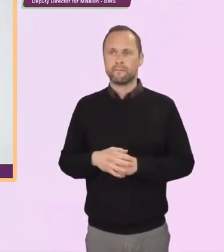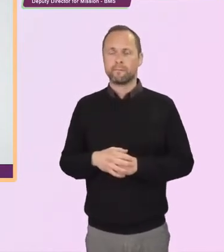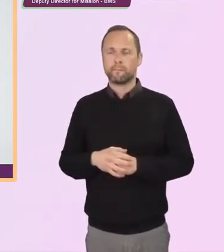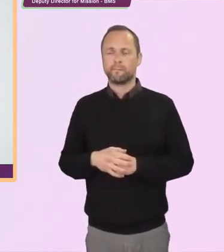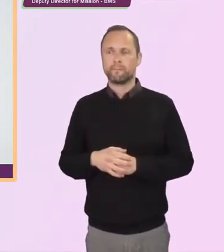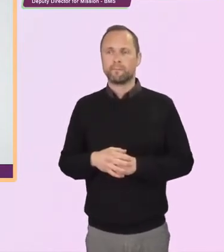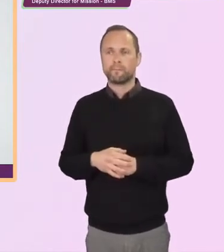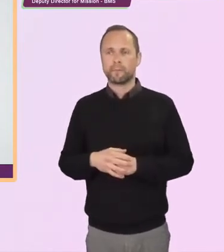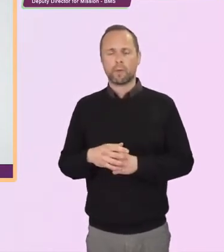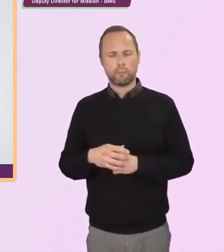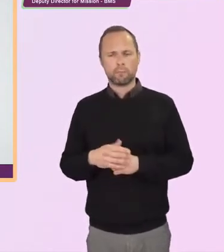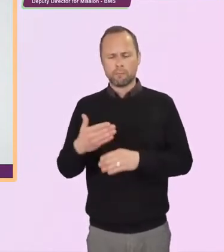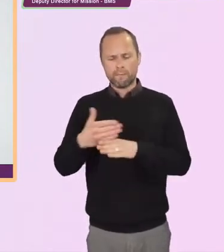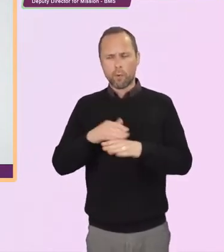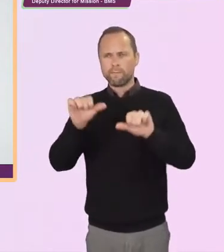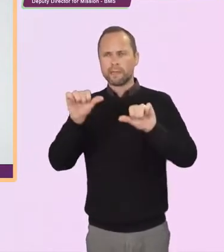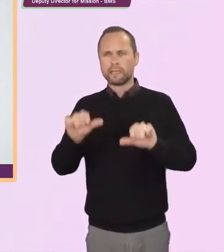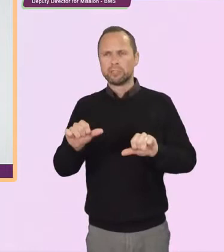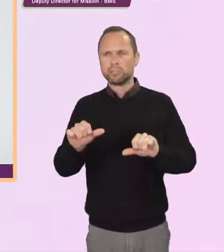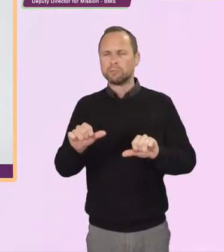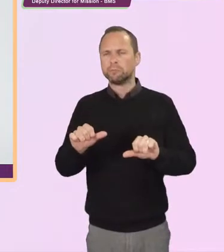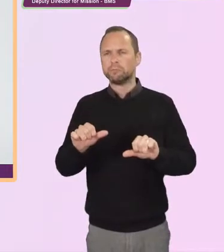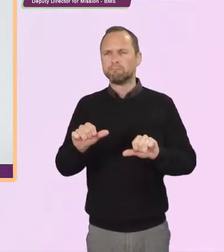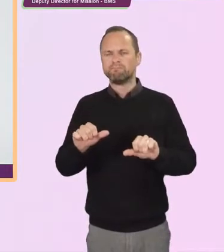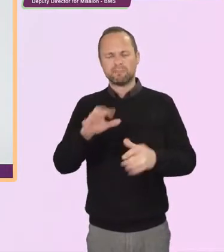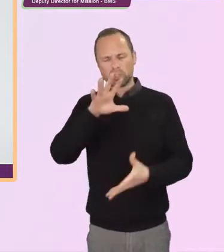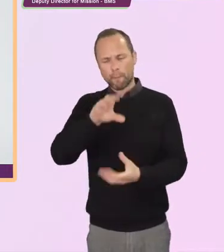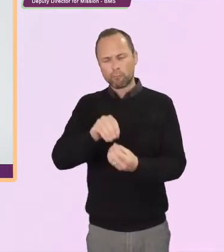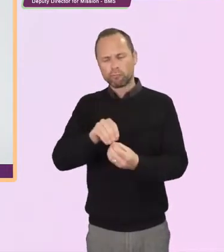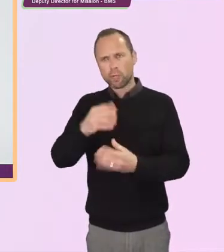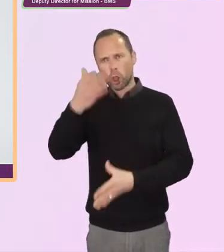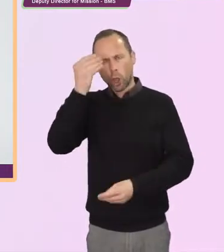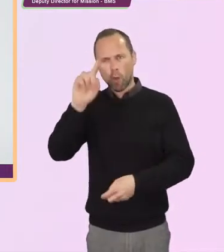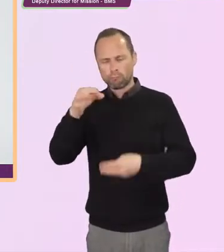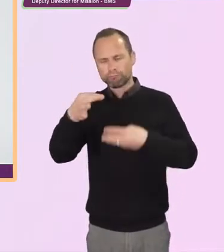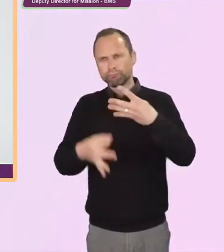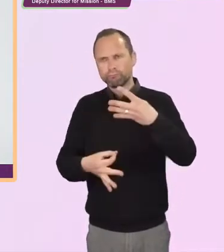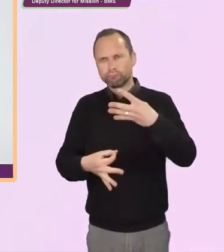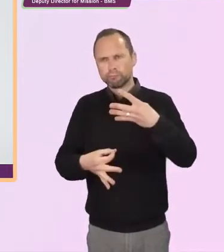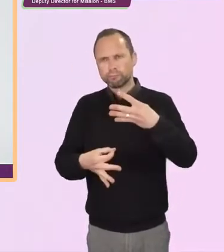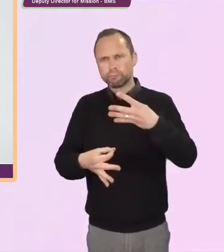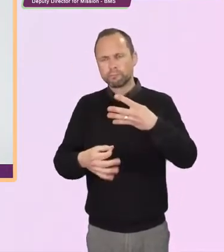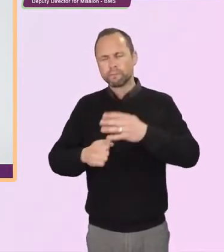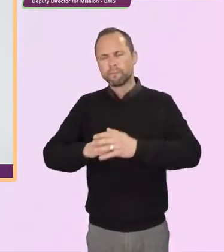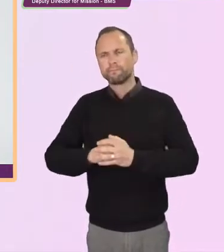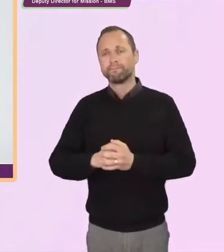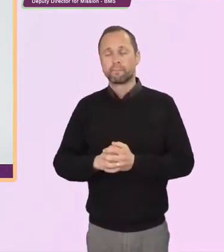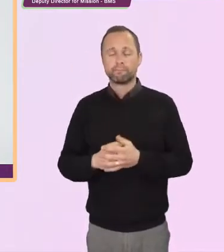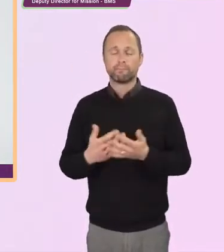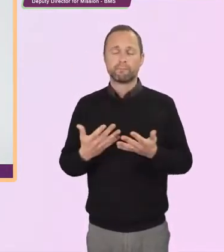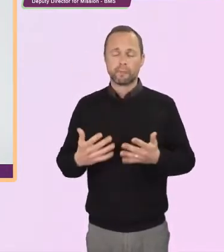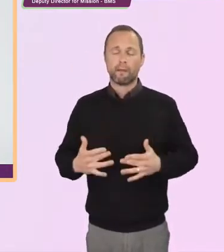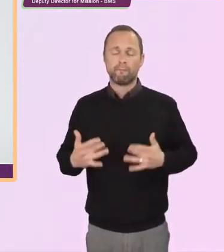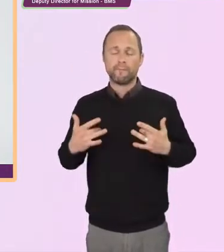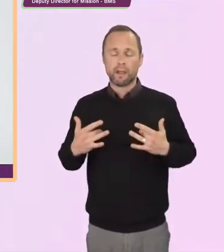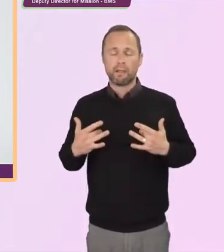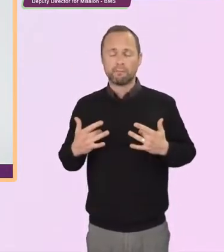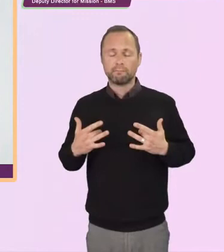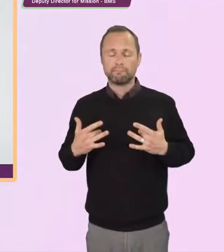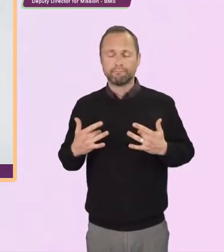so as we finish, what do we take away from the past 5 years of strategy? Well, I think what we take away is